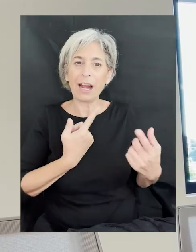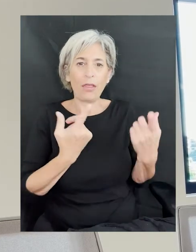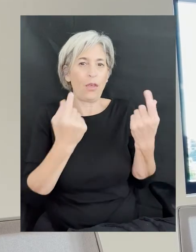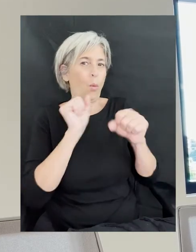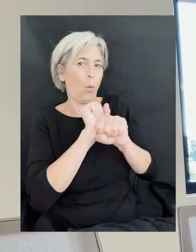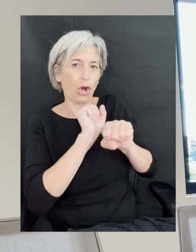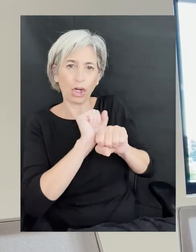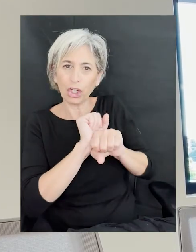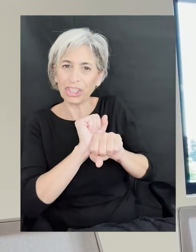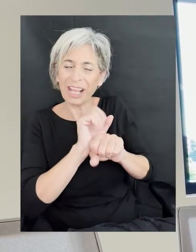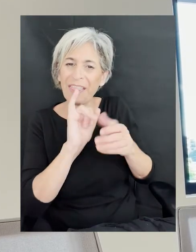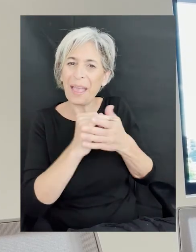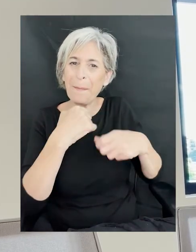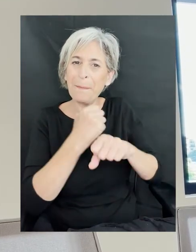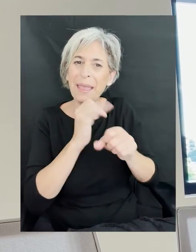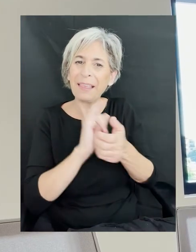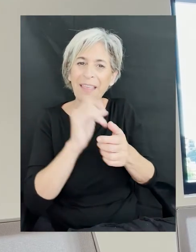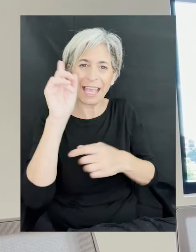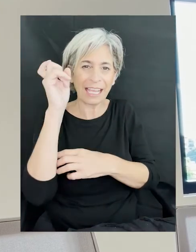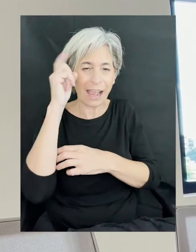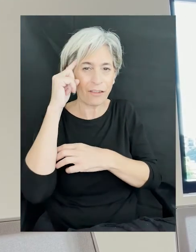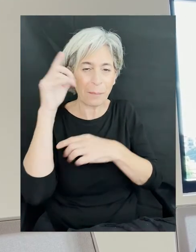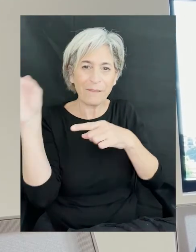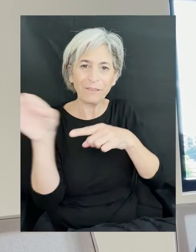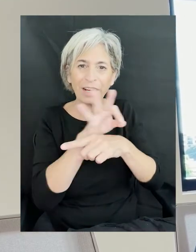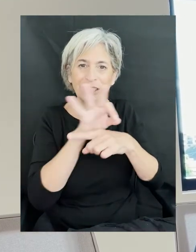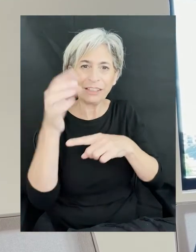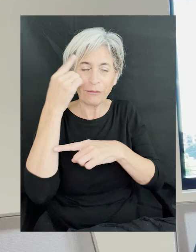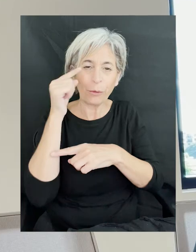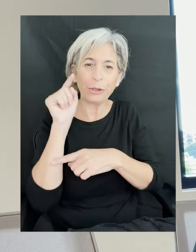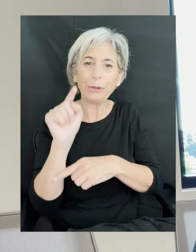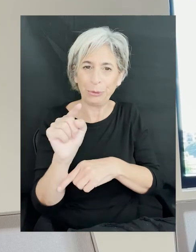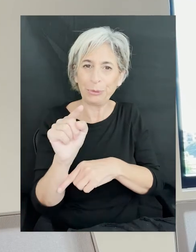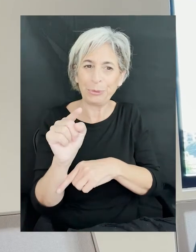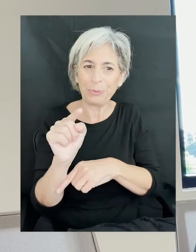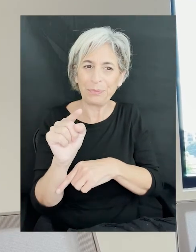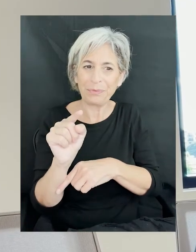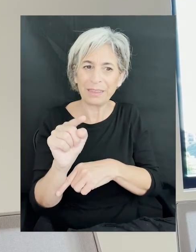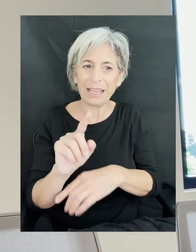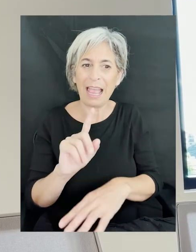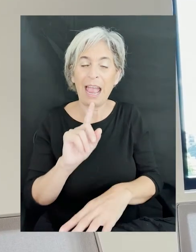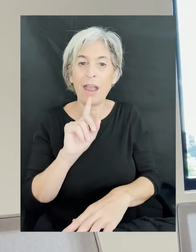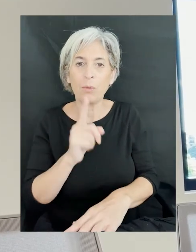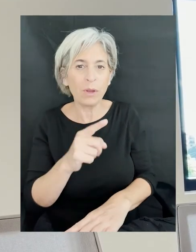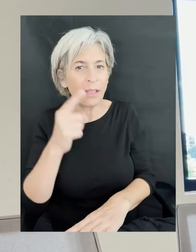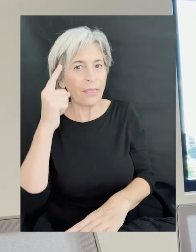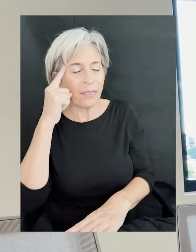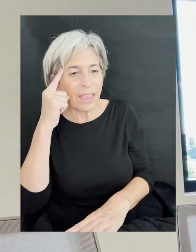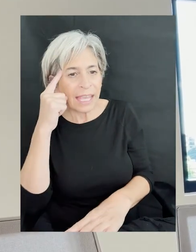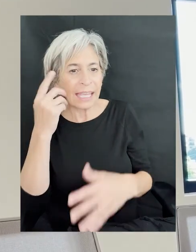workers that make that government function for you. And so I really think of it as